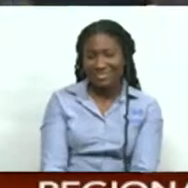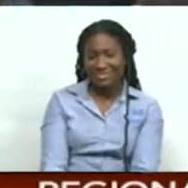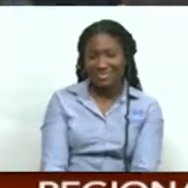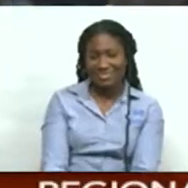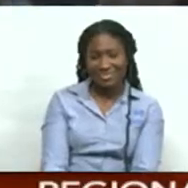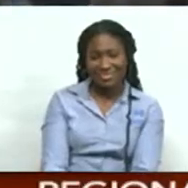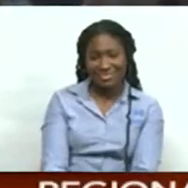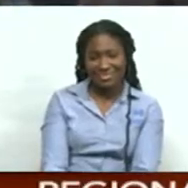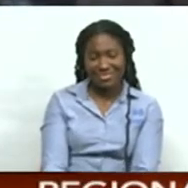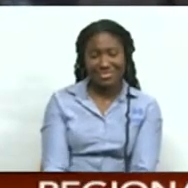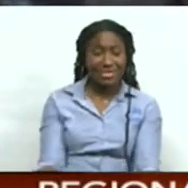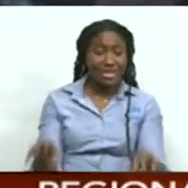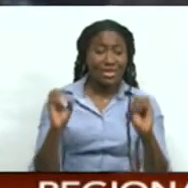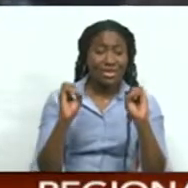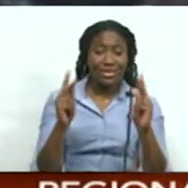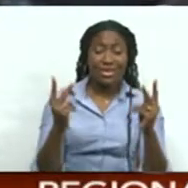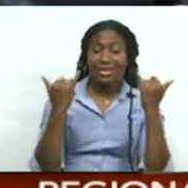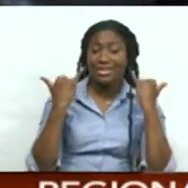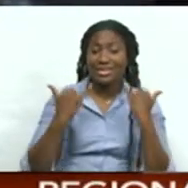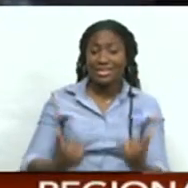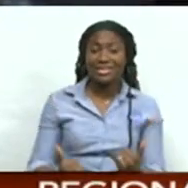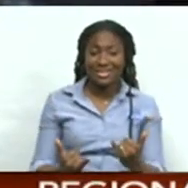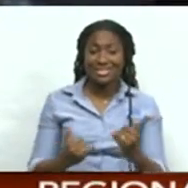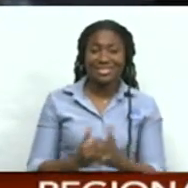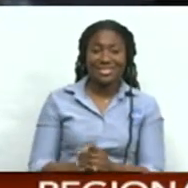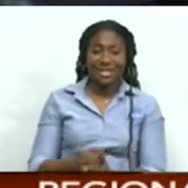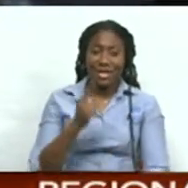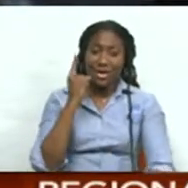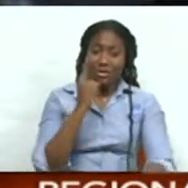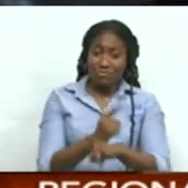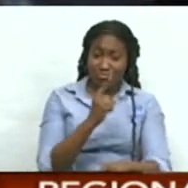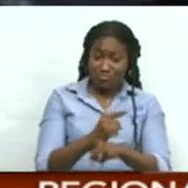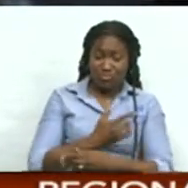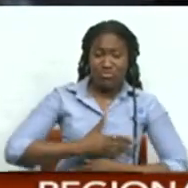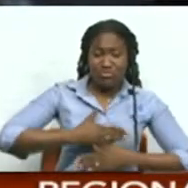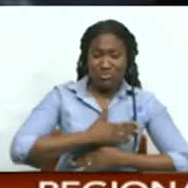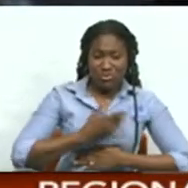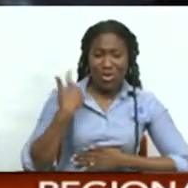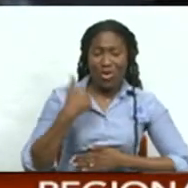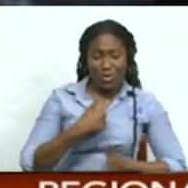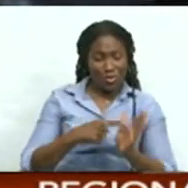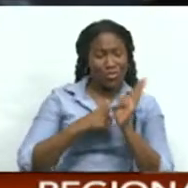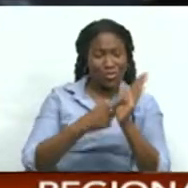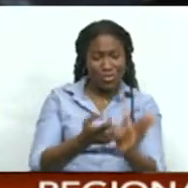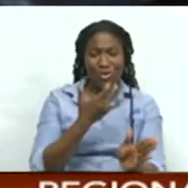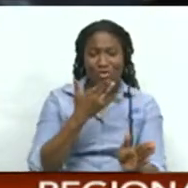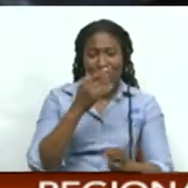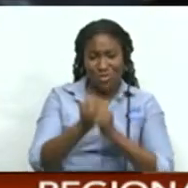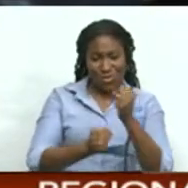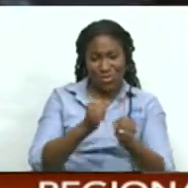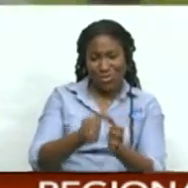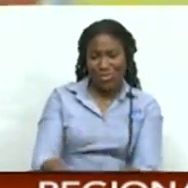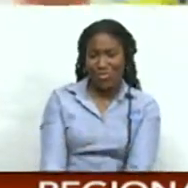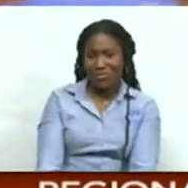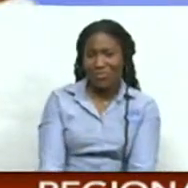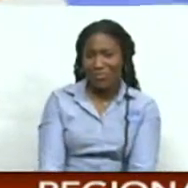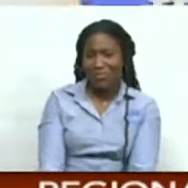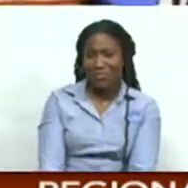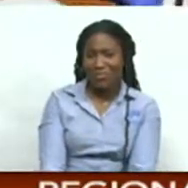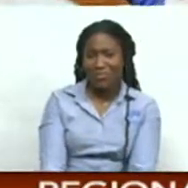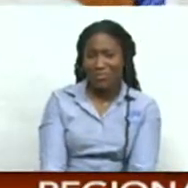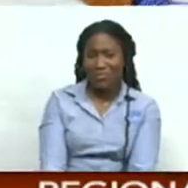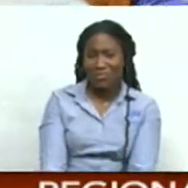All right, to borrow a local phrase, a proper jukes down is how we end the work week on a high.